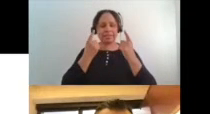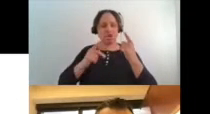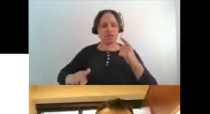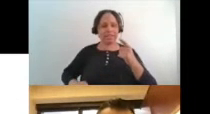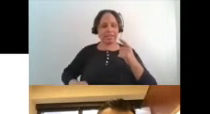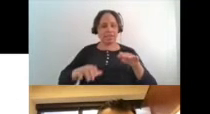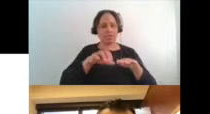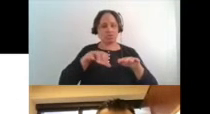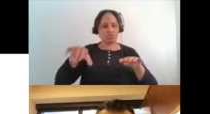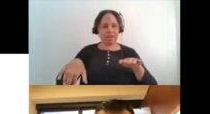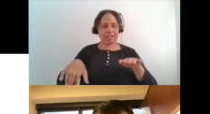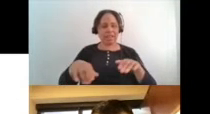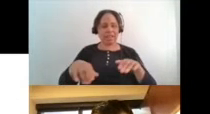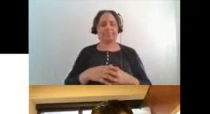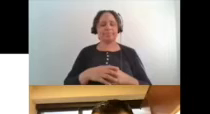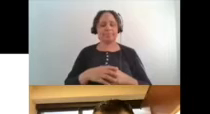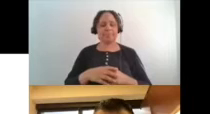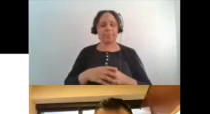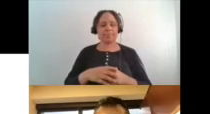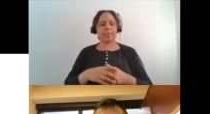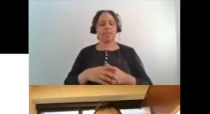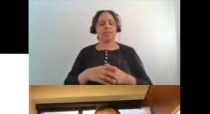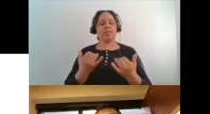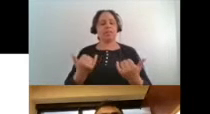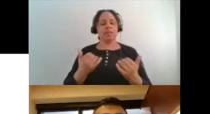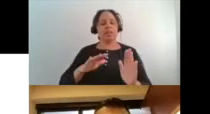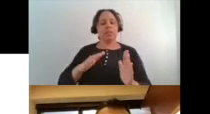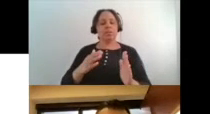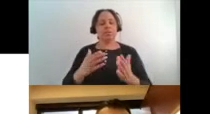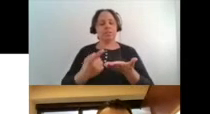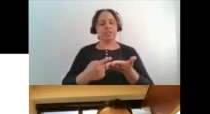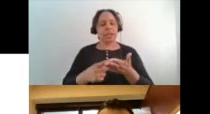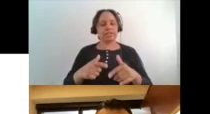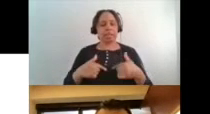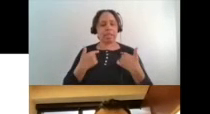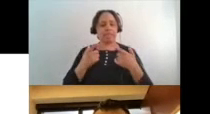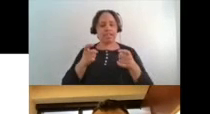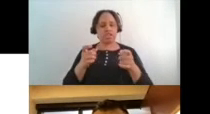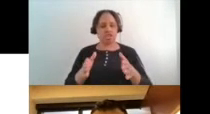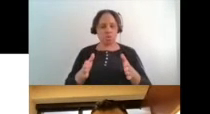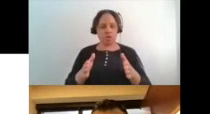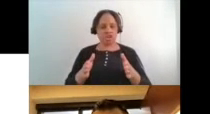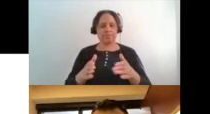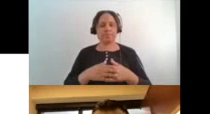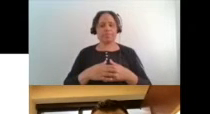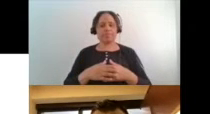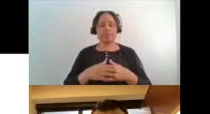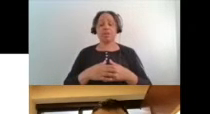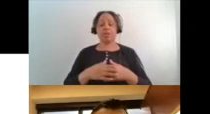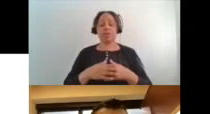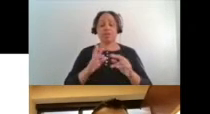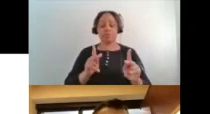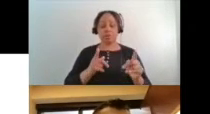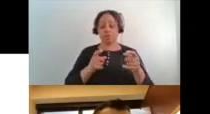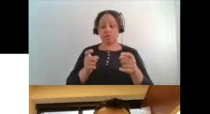a living kidney donor. So we talked about it earlier, but I'm going to review again. They're expected to return to a normal life and health